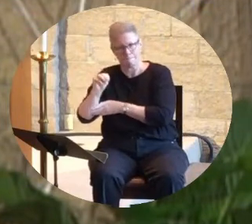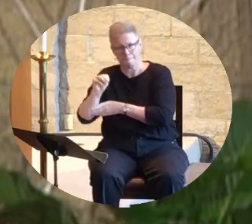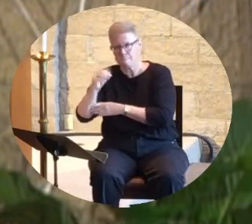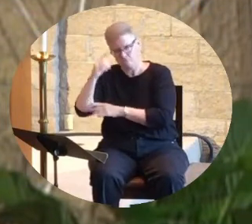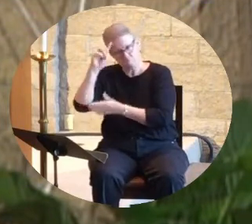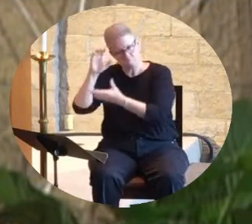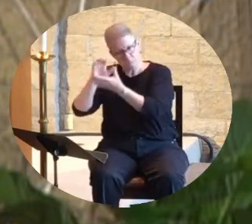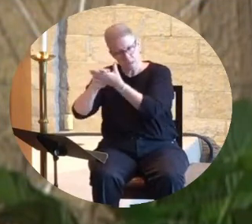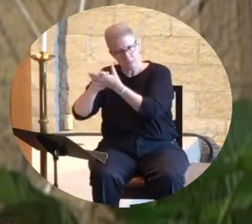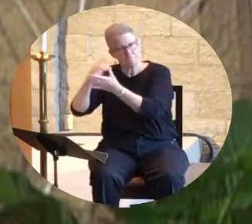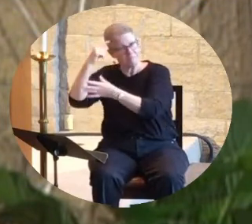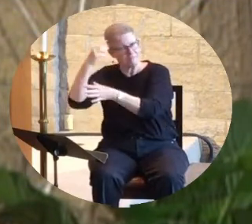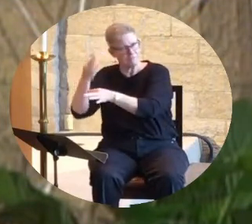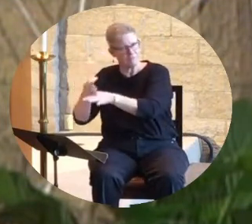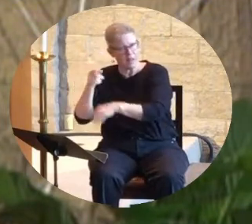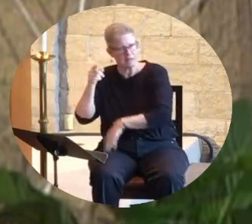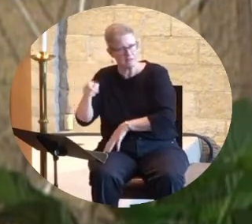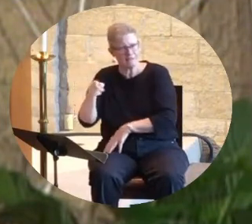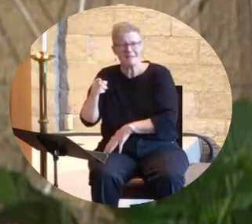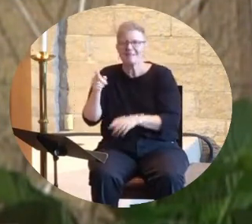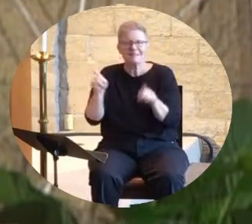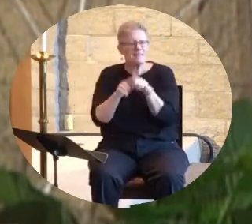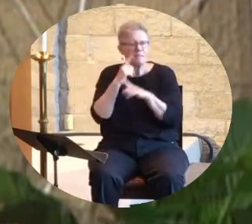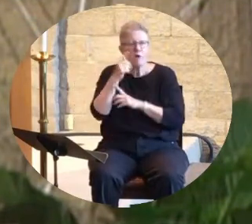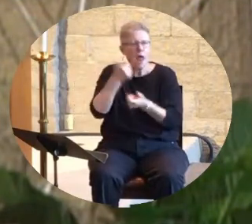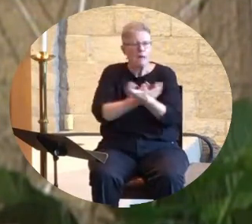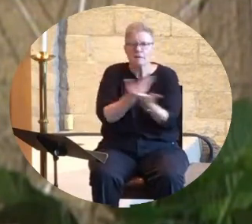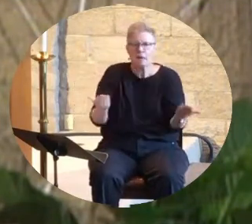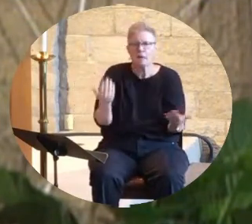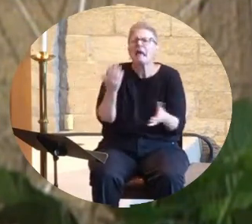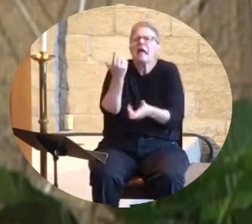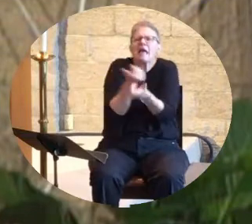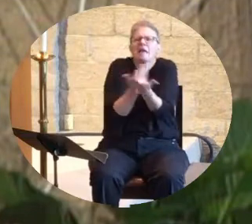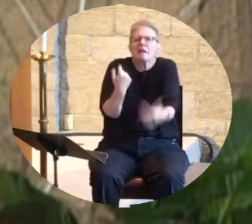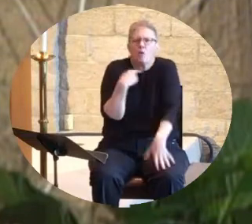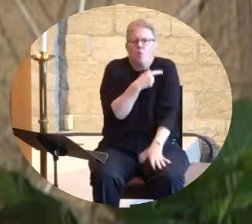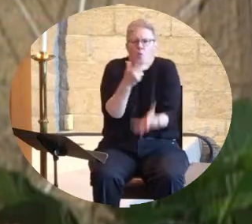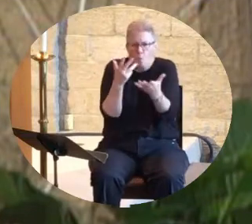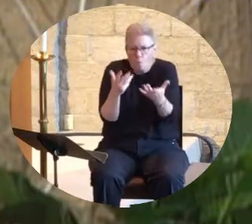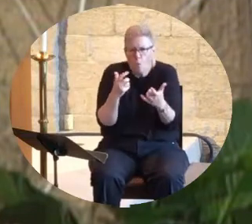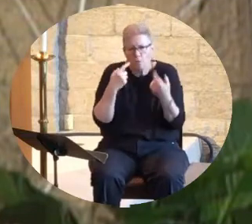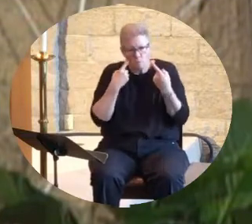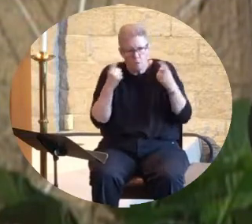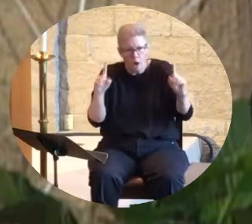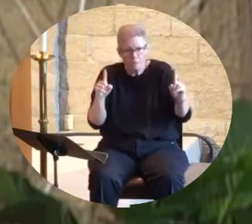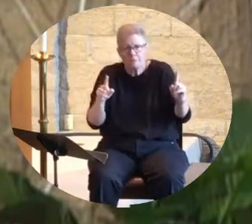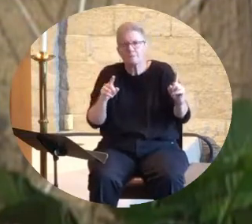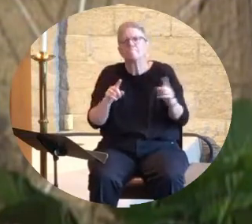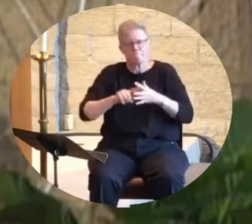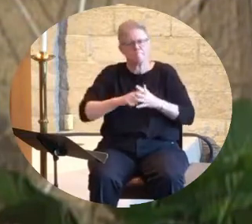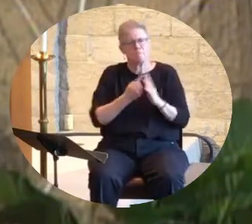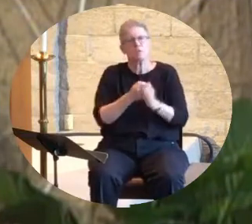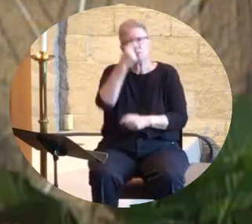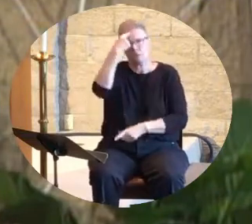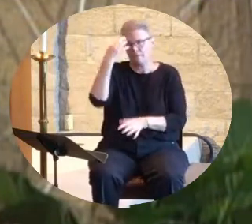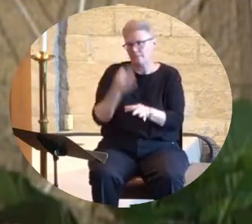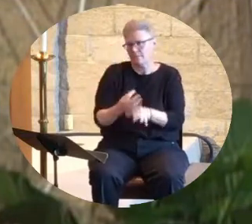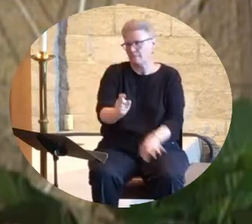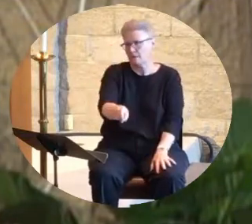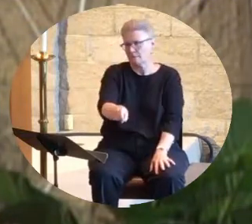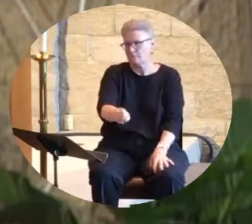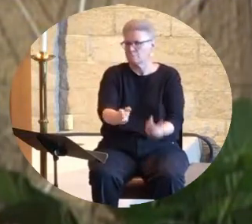for anything else. Anything that we want to accomplish has to begin with faith. Regardless of whether it's repairing a